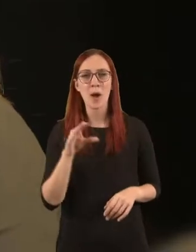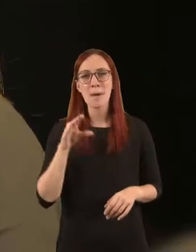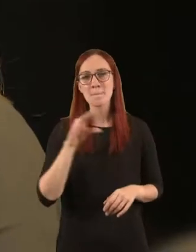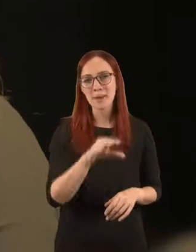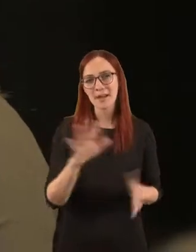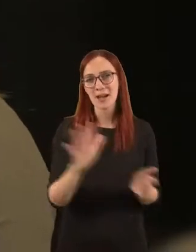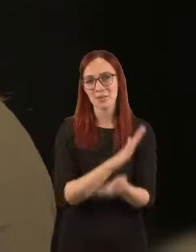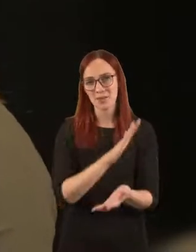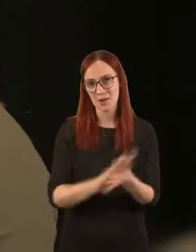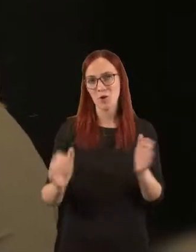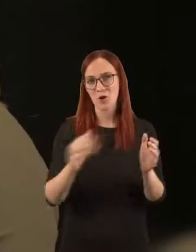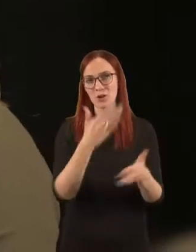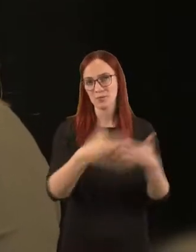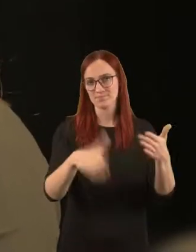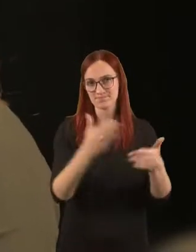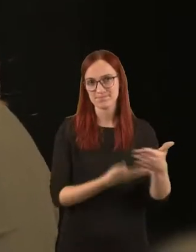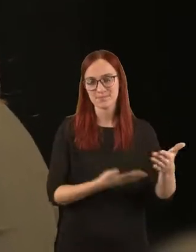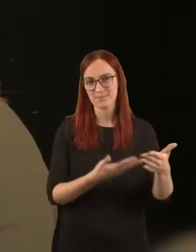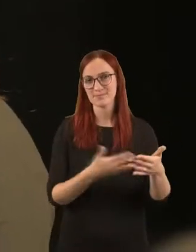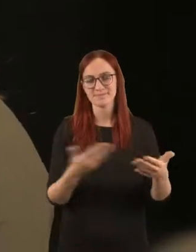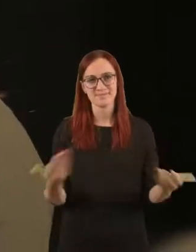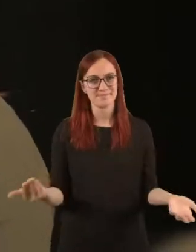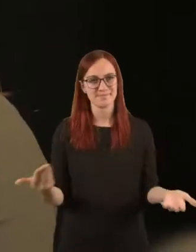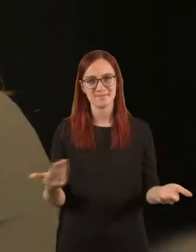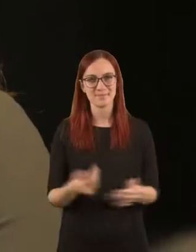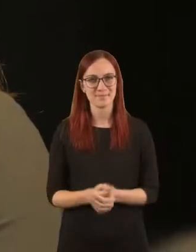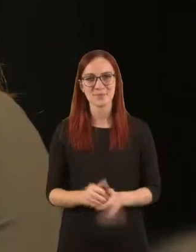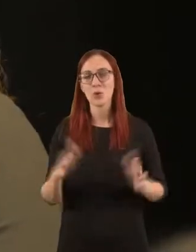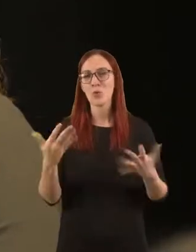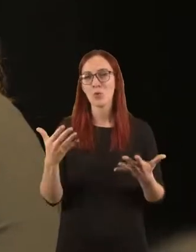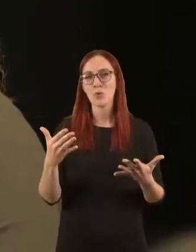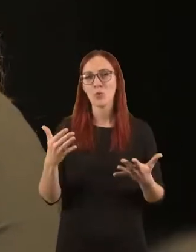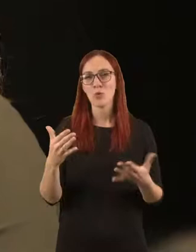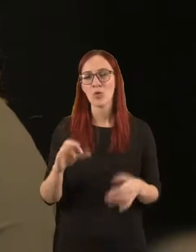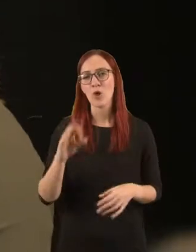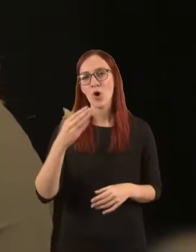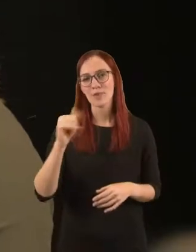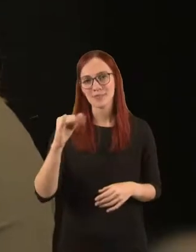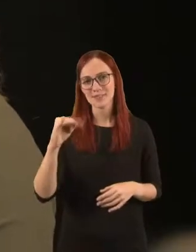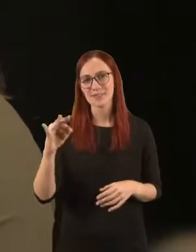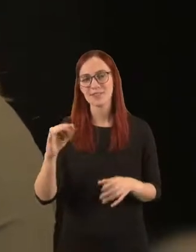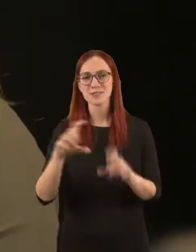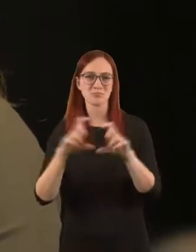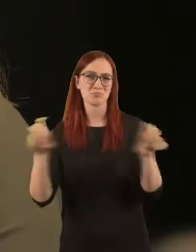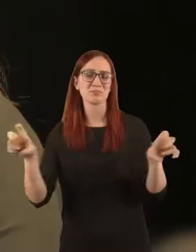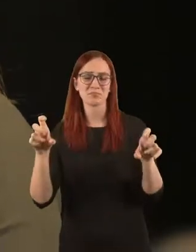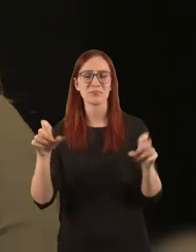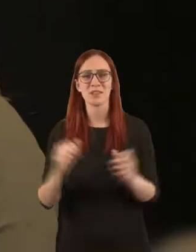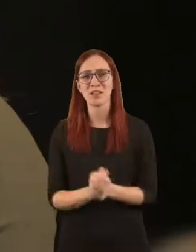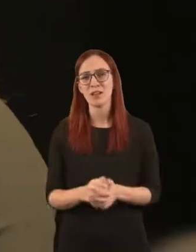the demand side. Everybody talks about the supply, but nobody talks about the demand side.